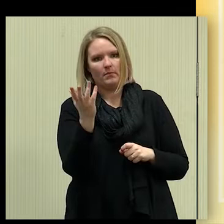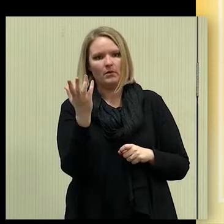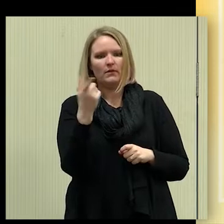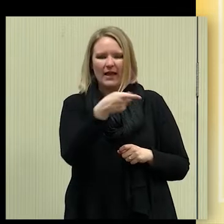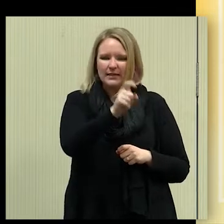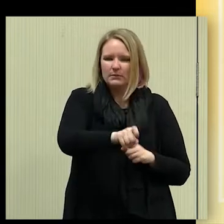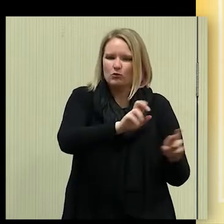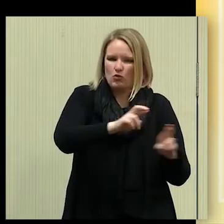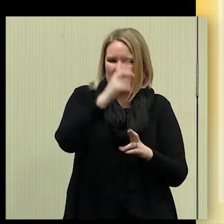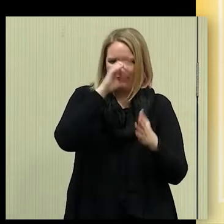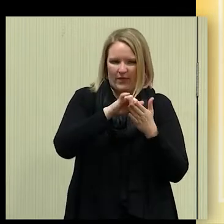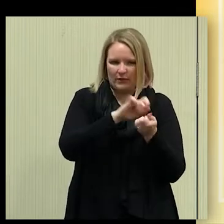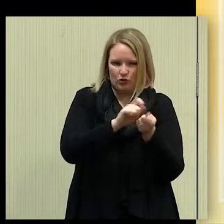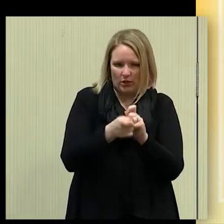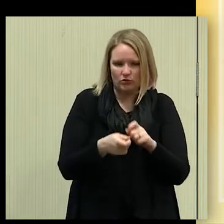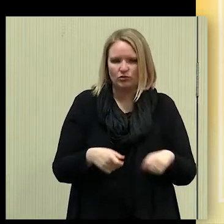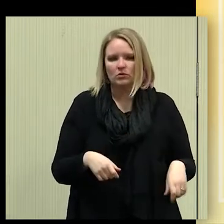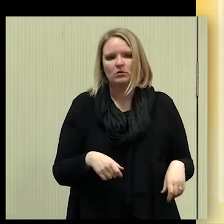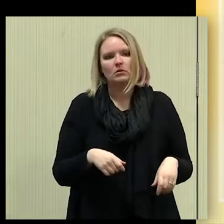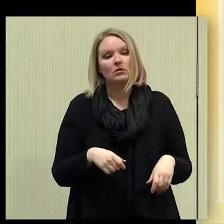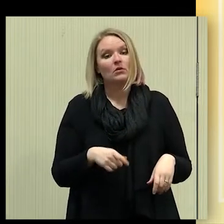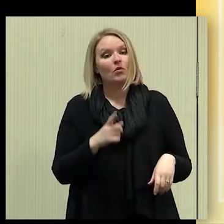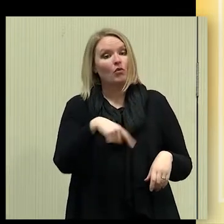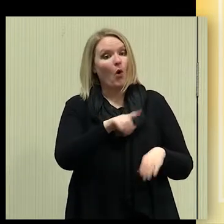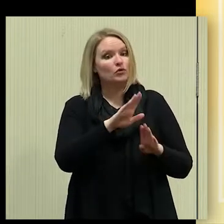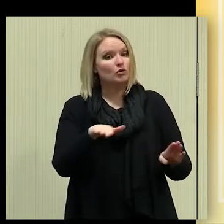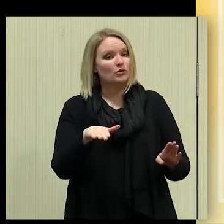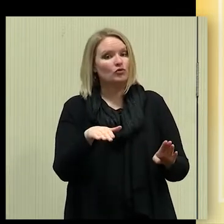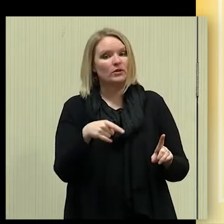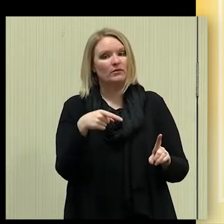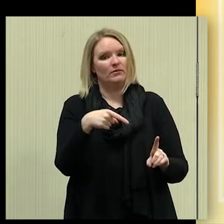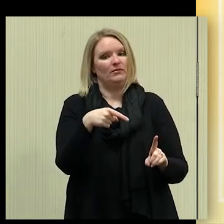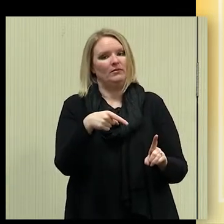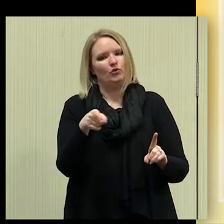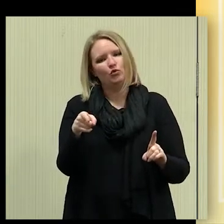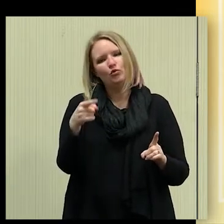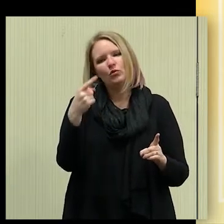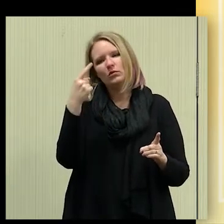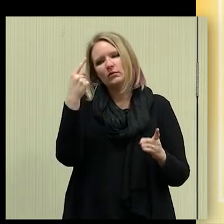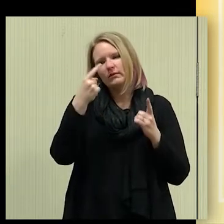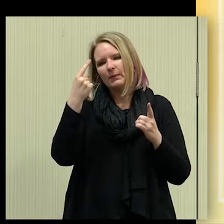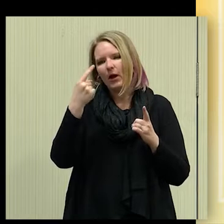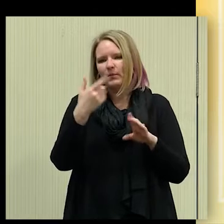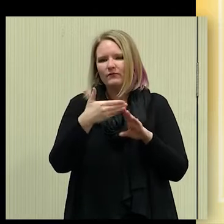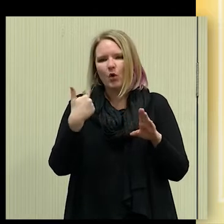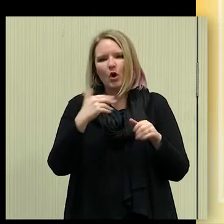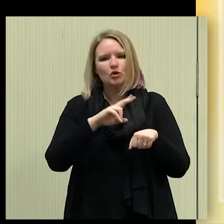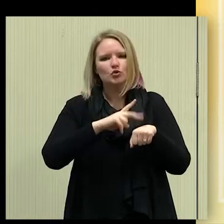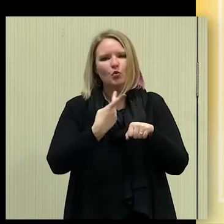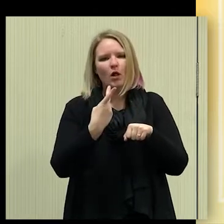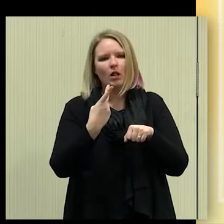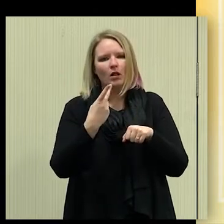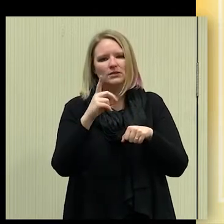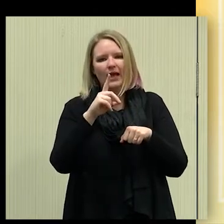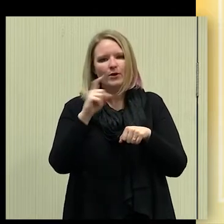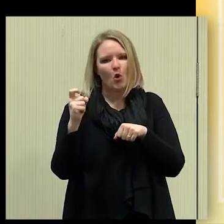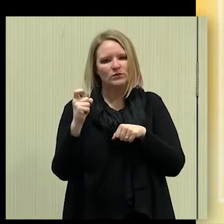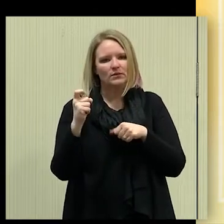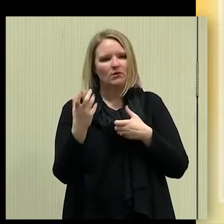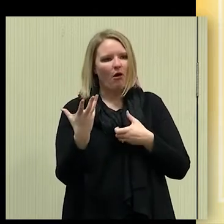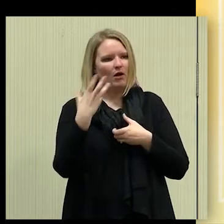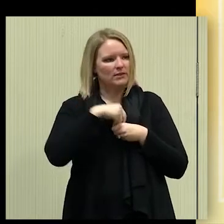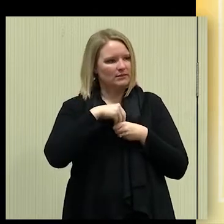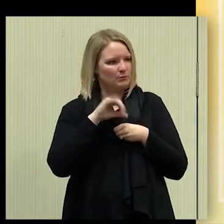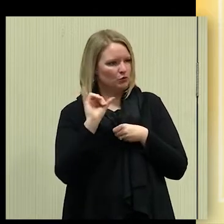prepared for those changes, especially children. I mean, think about kids you might have worked with who are dually diagnosed with autism too. Kids